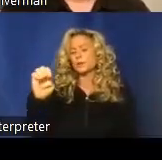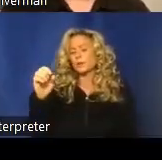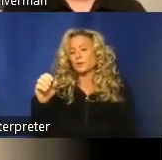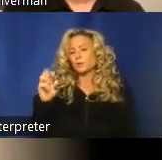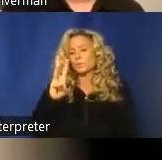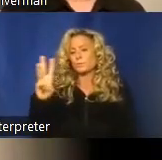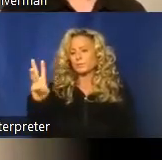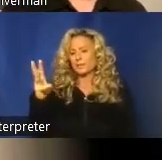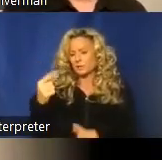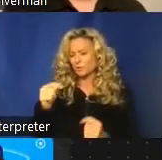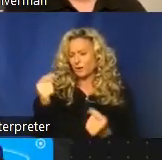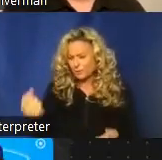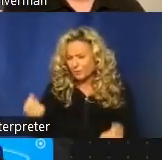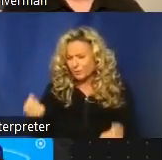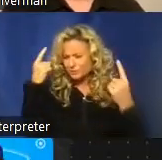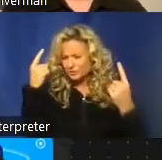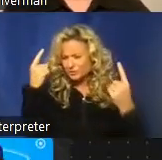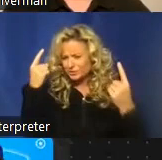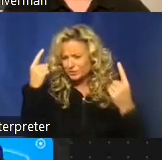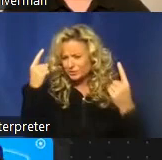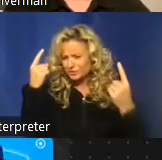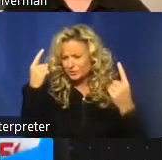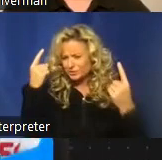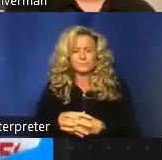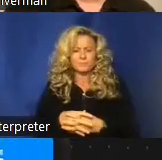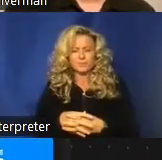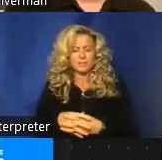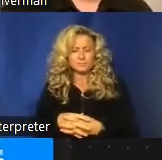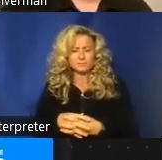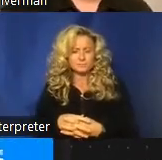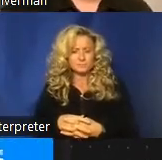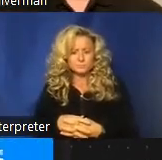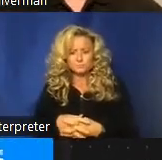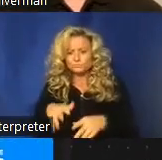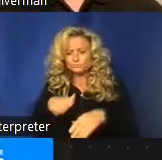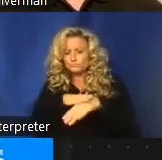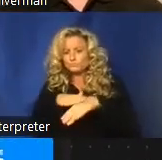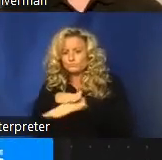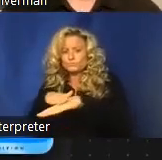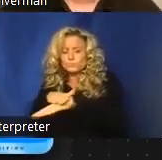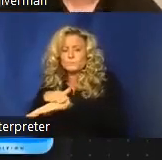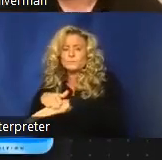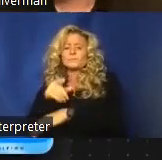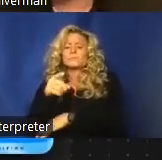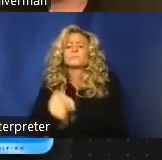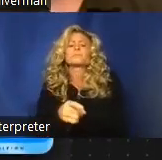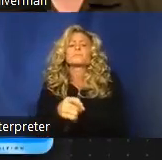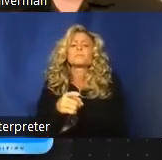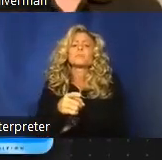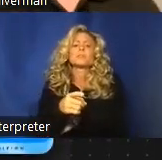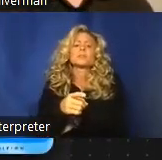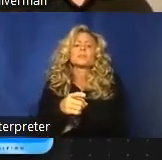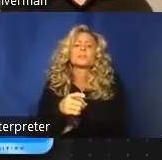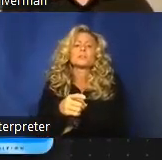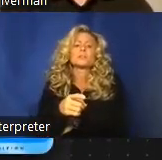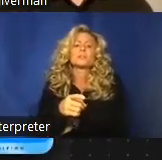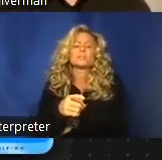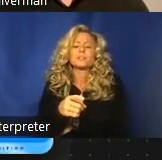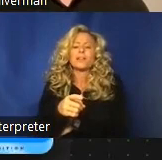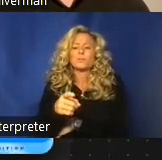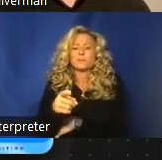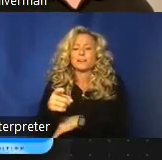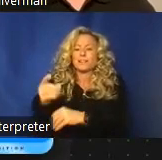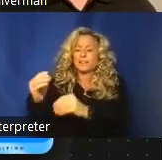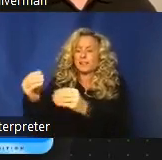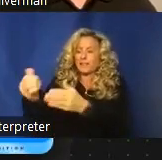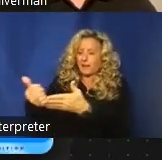it. You sort of got to it a little bit. I want to break it down for me, the teachers and the